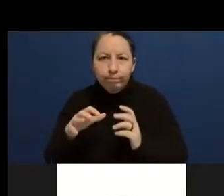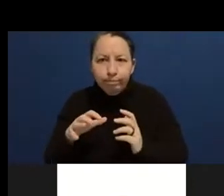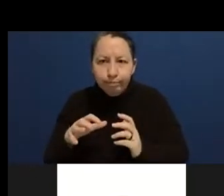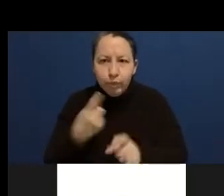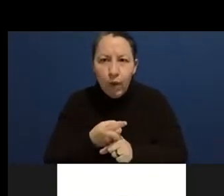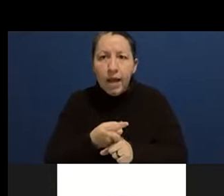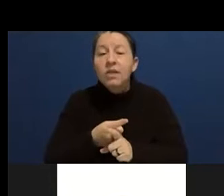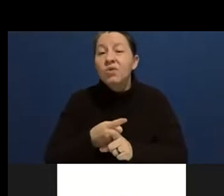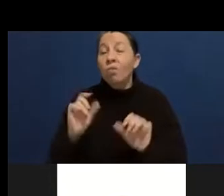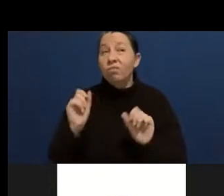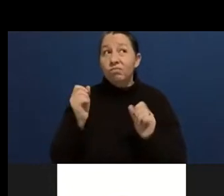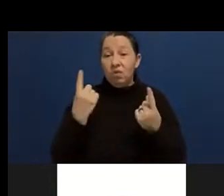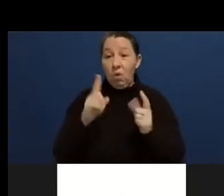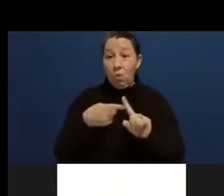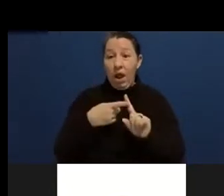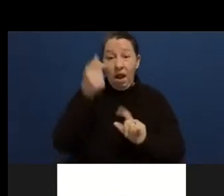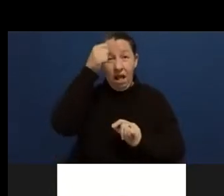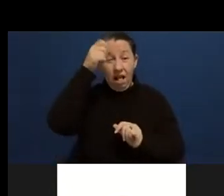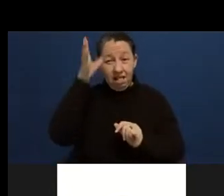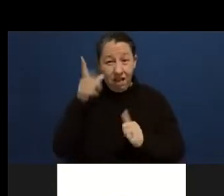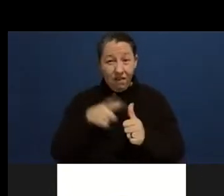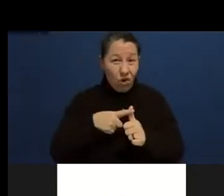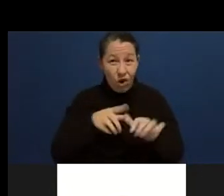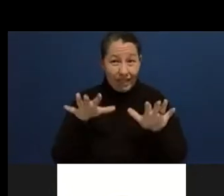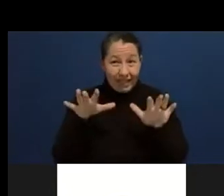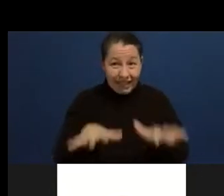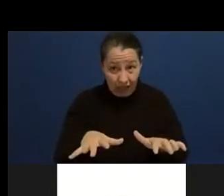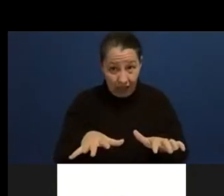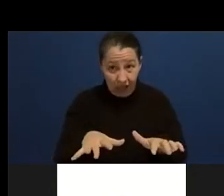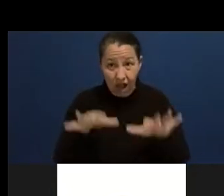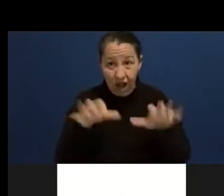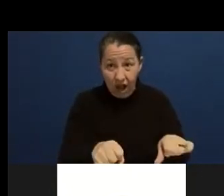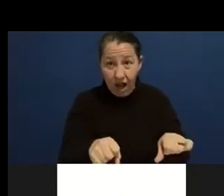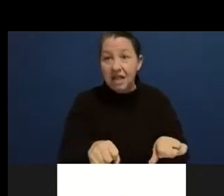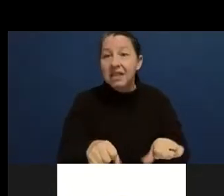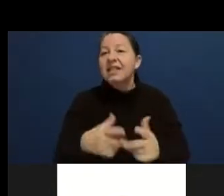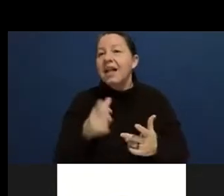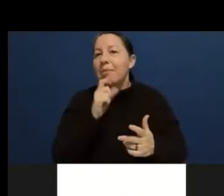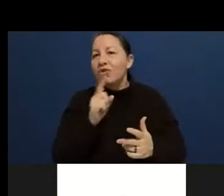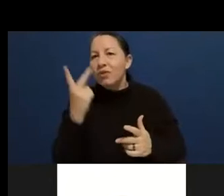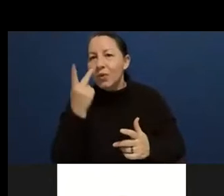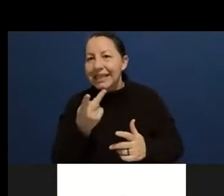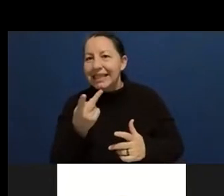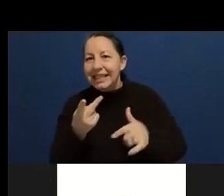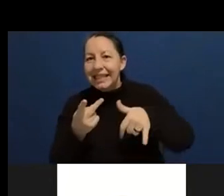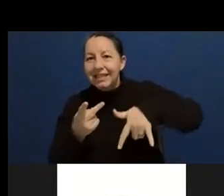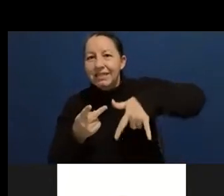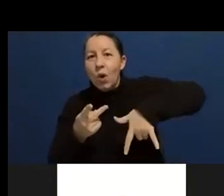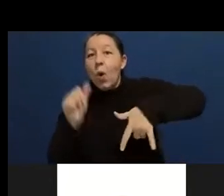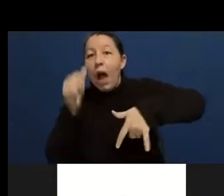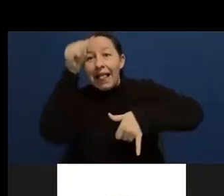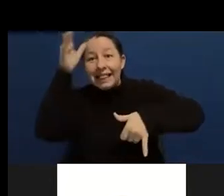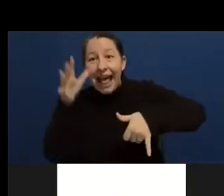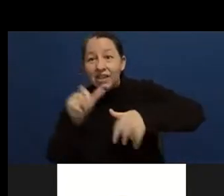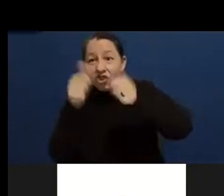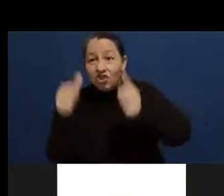was settled, let's see if I can do Tammy's thing. I don't know if you can really see it. So Alaska is kind of like a hand. And